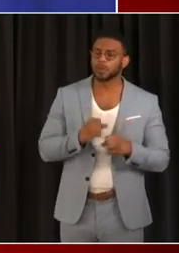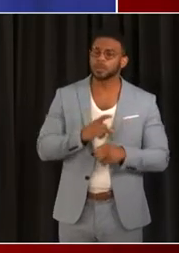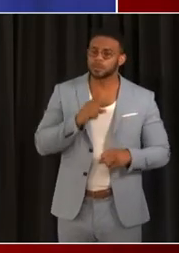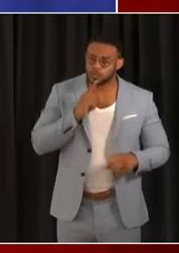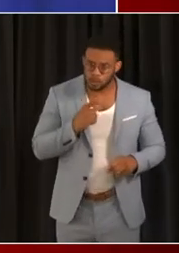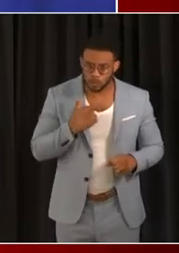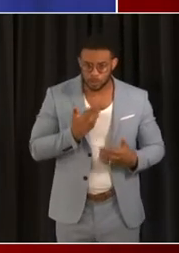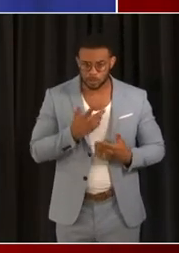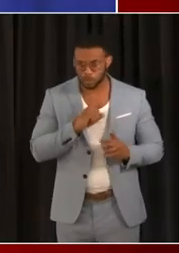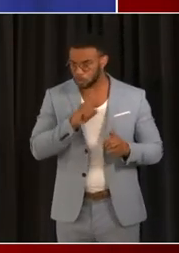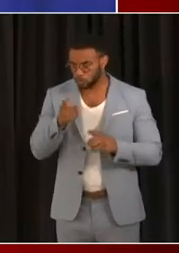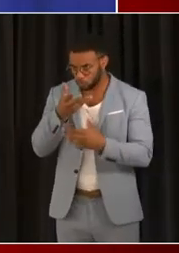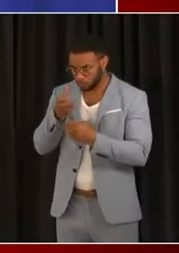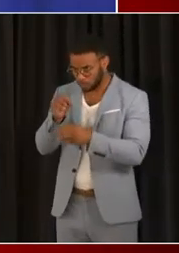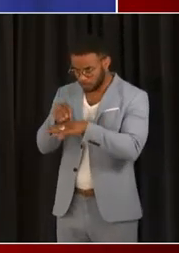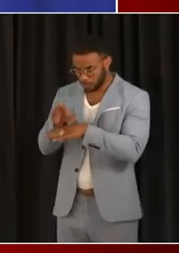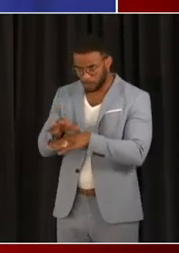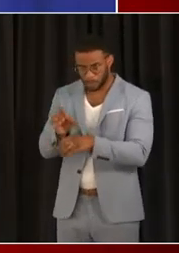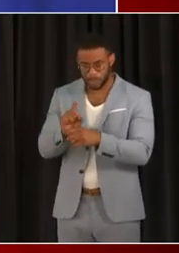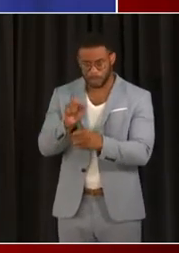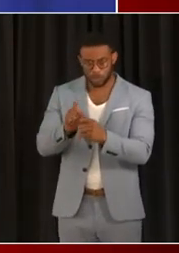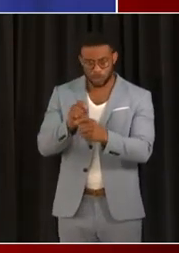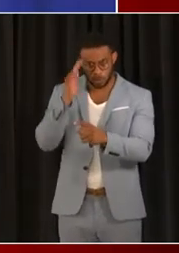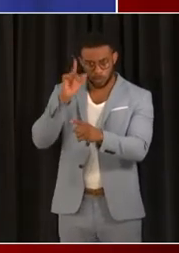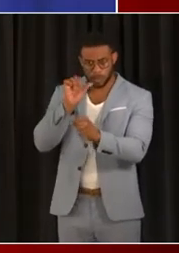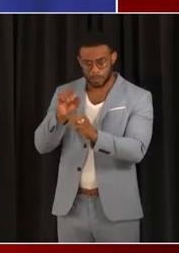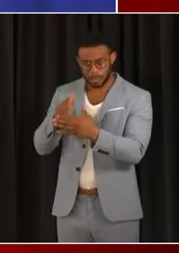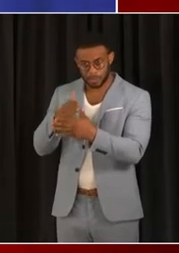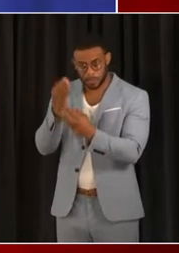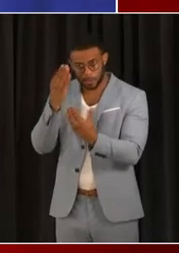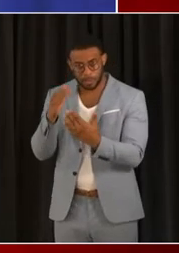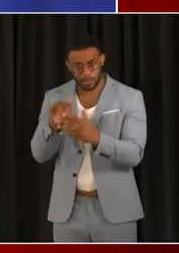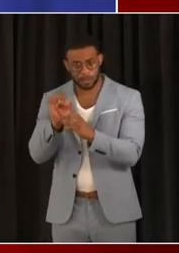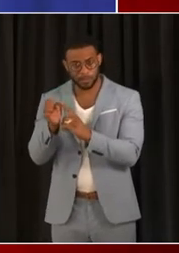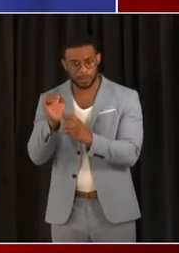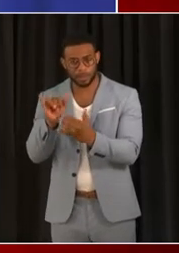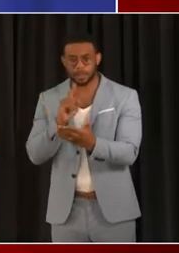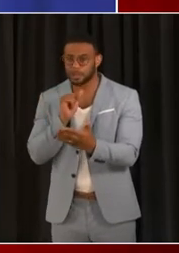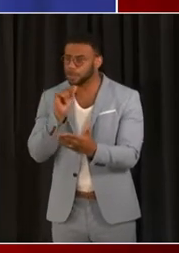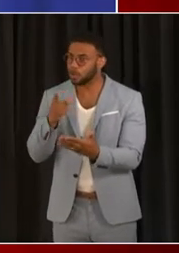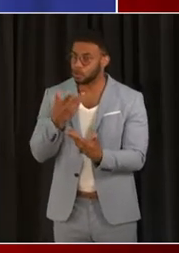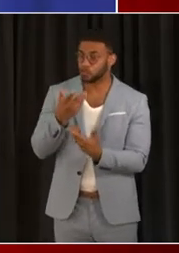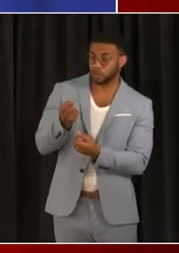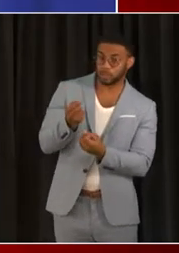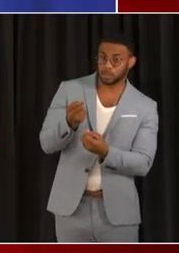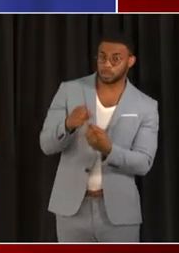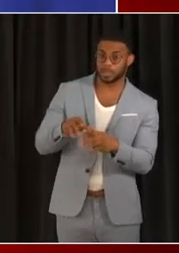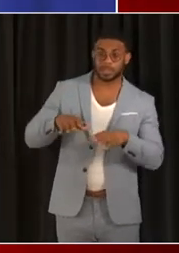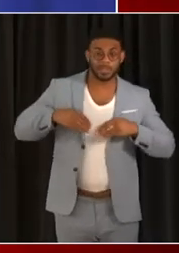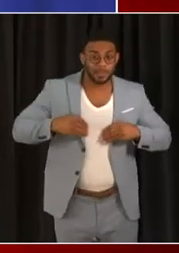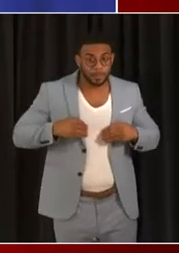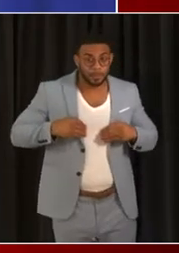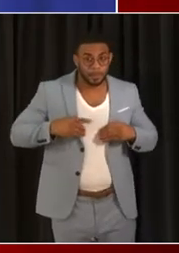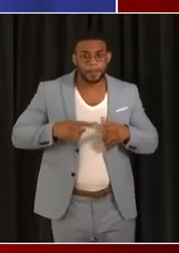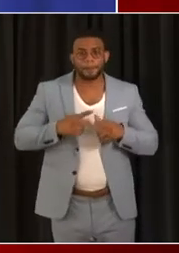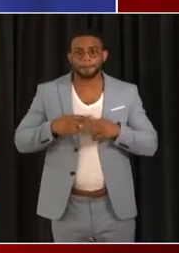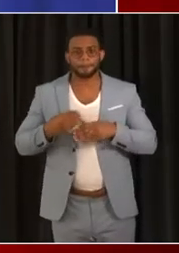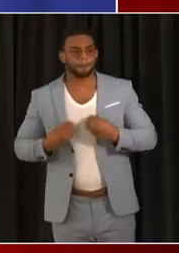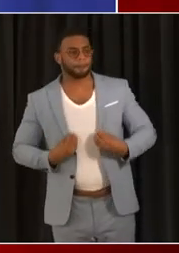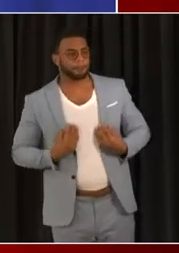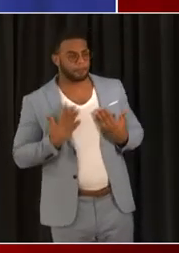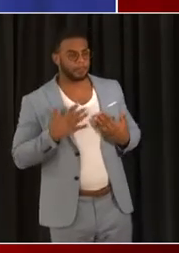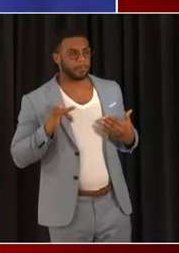want to ensure that we go to trusted advisors and make certain that we're able to share this information in an environment that is not only trusted, but accepted, and